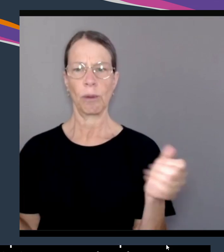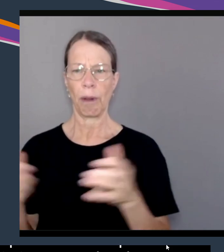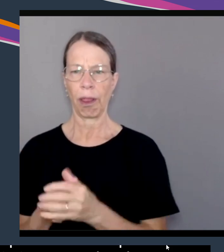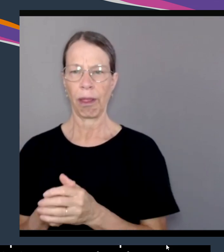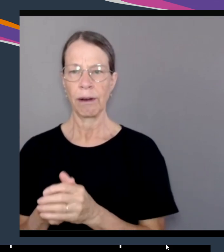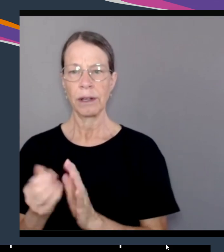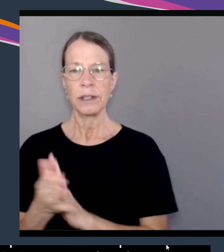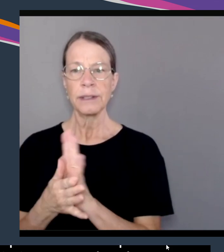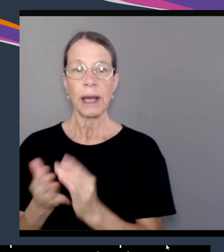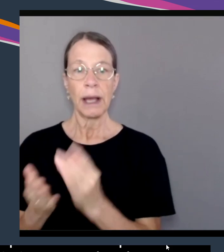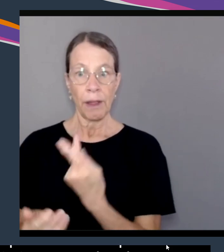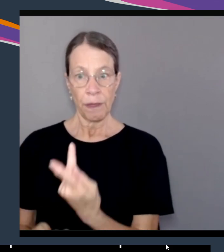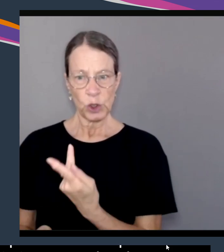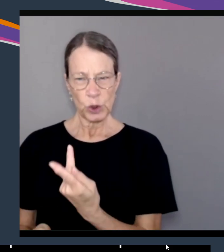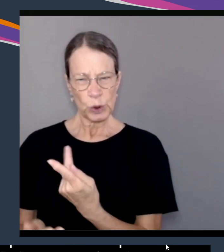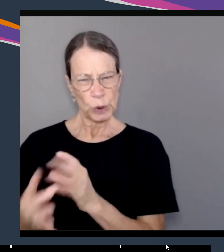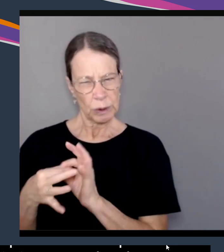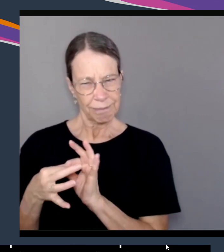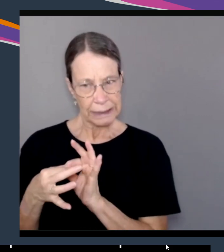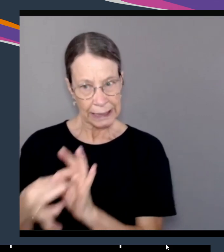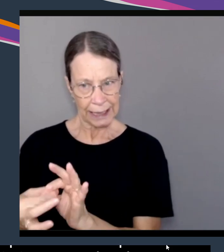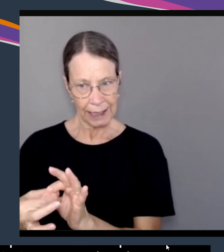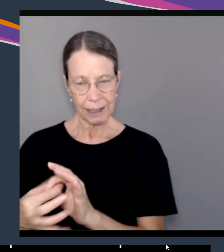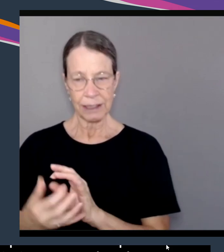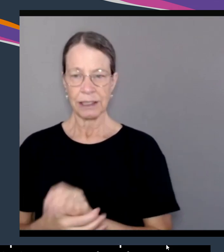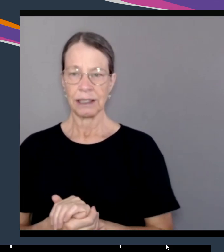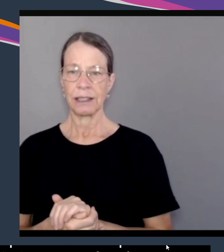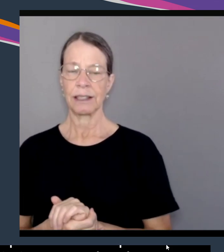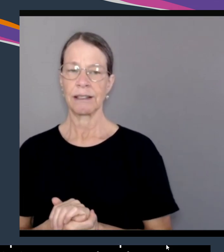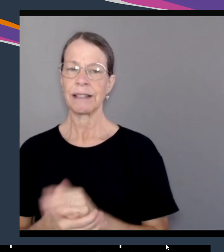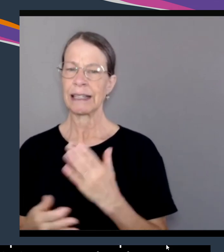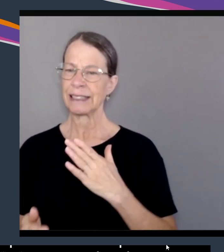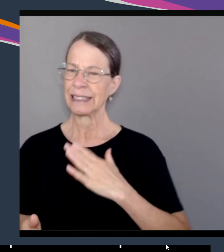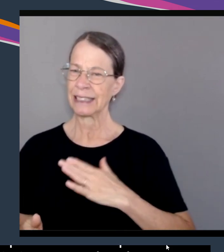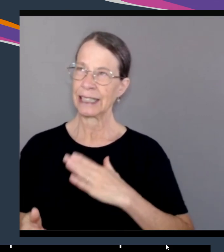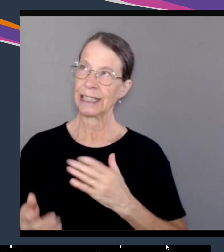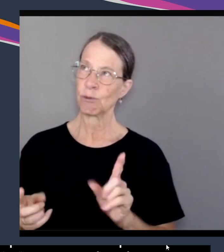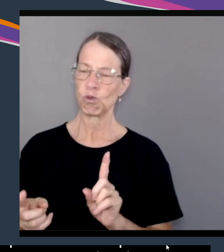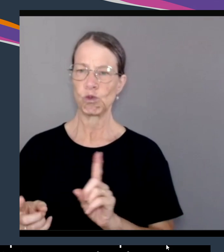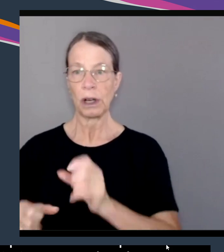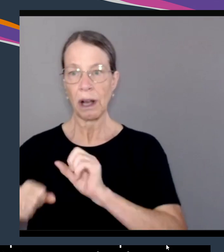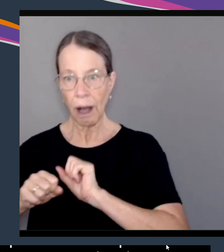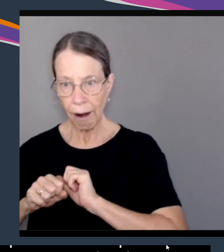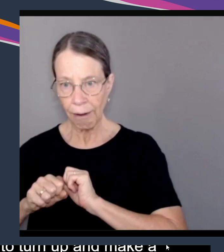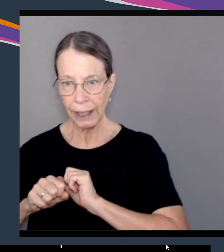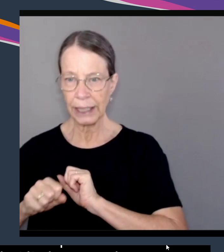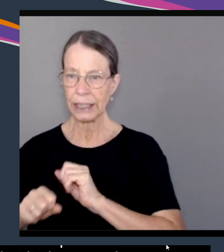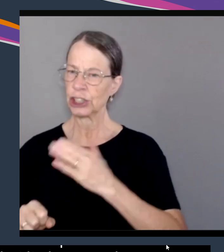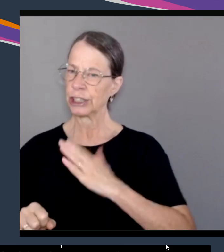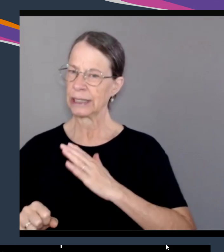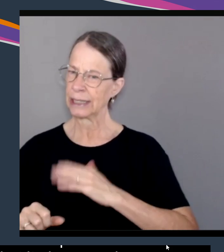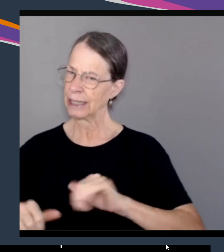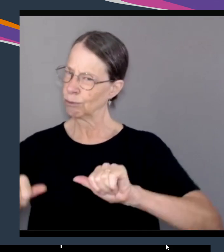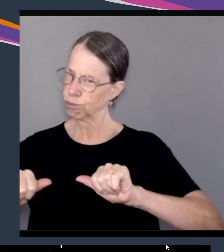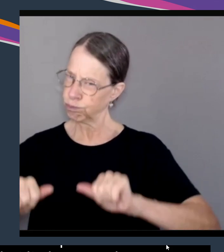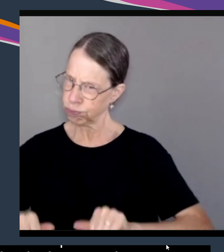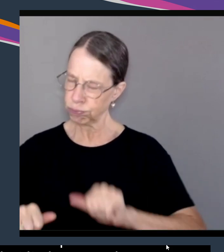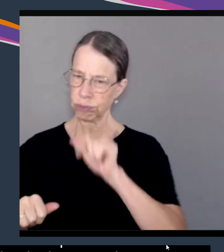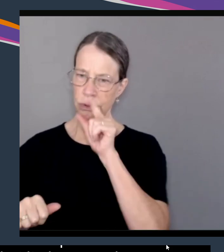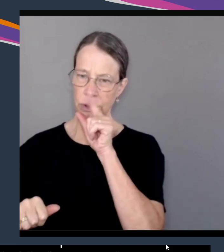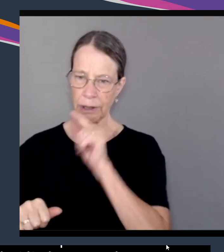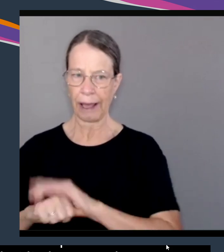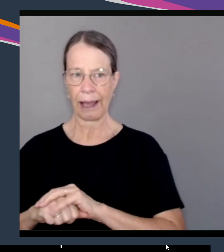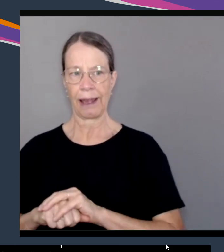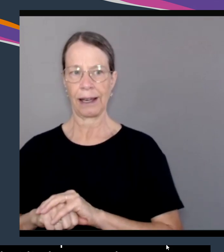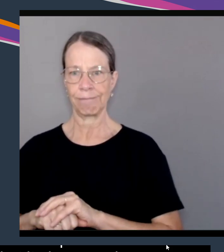often go together and require a measure of courage and solidarity to address them and respond to them. And I thank